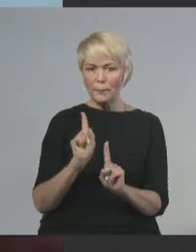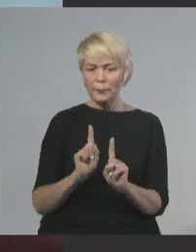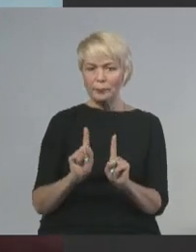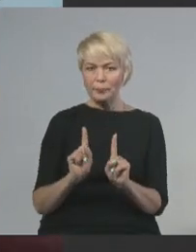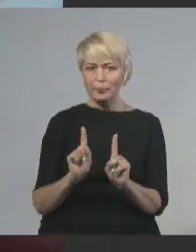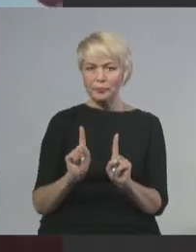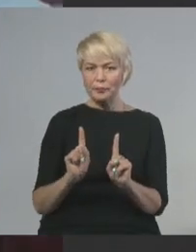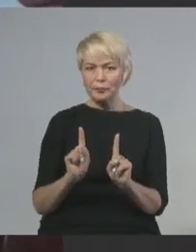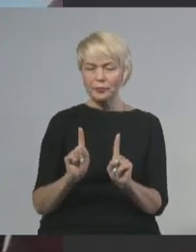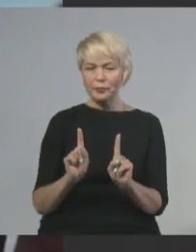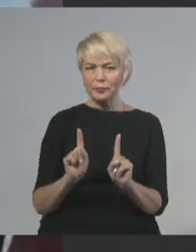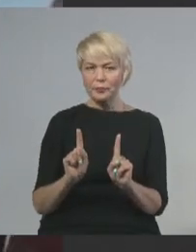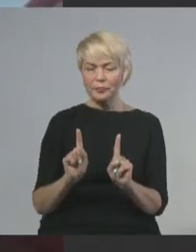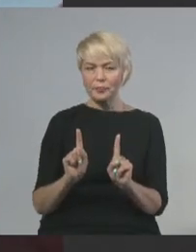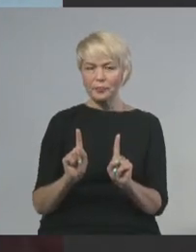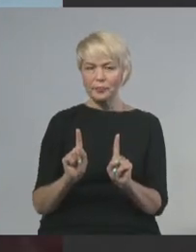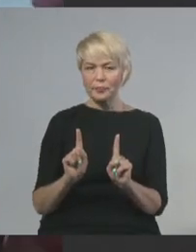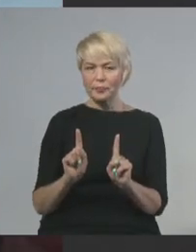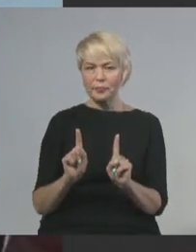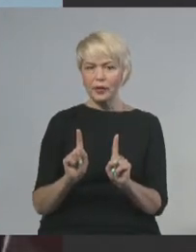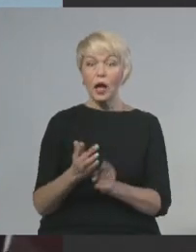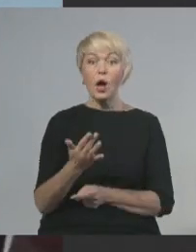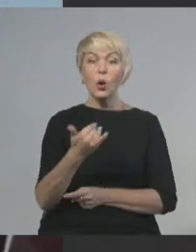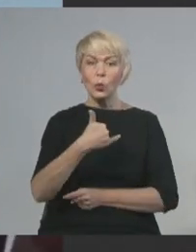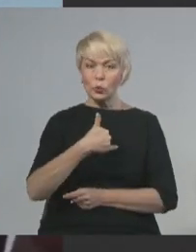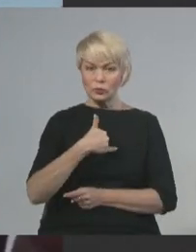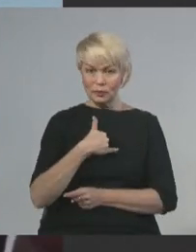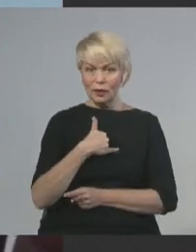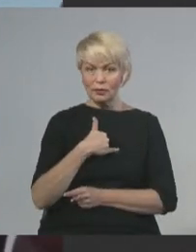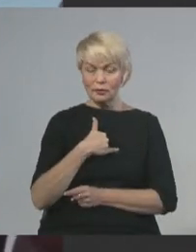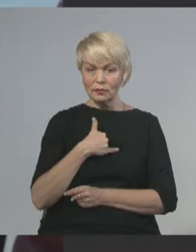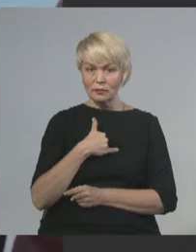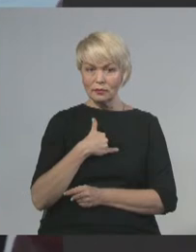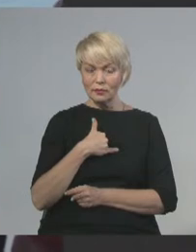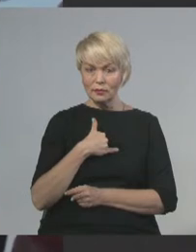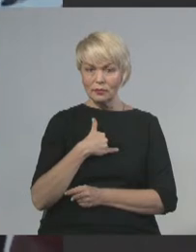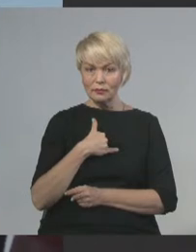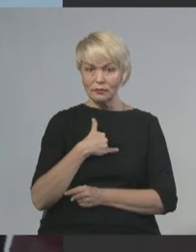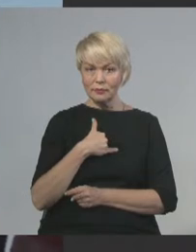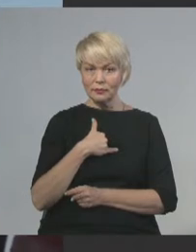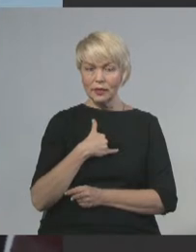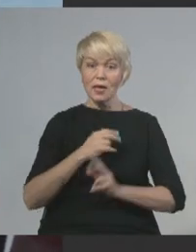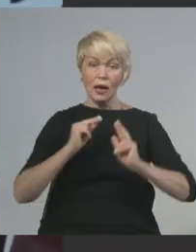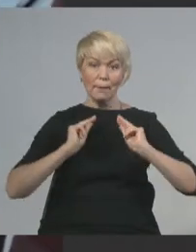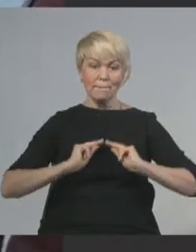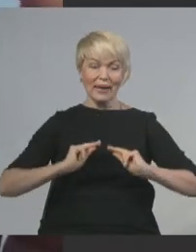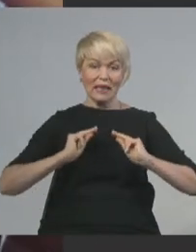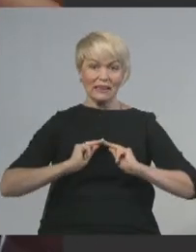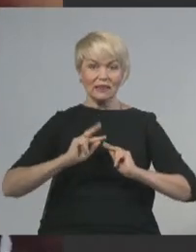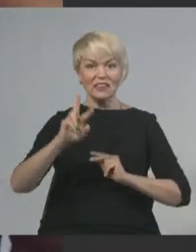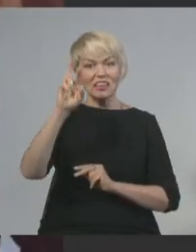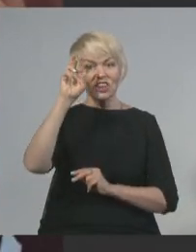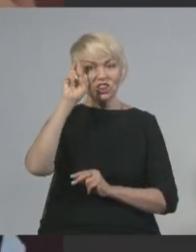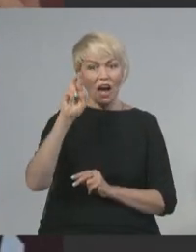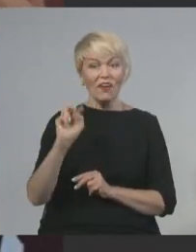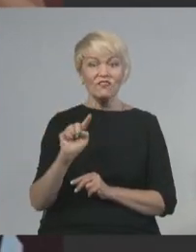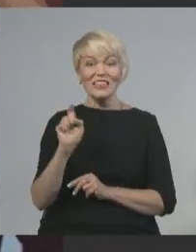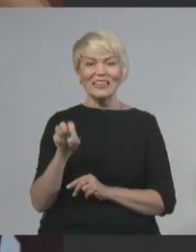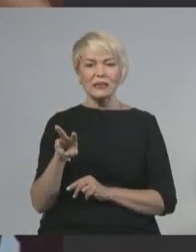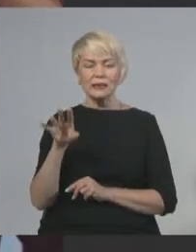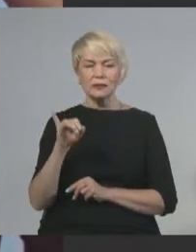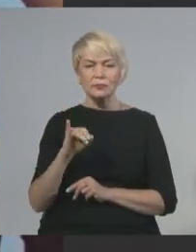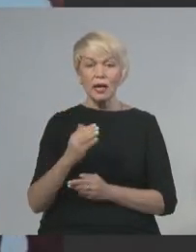so we had as public uh worker in this media public services this hope